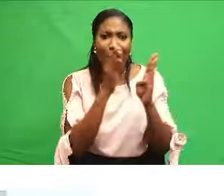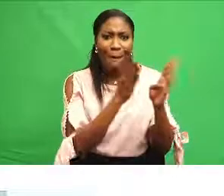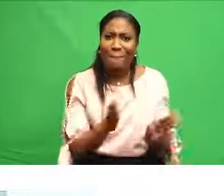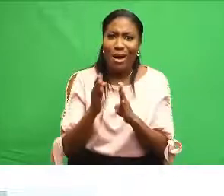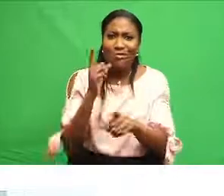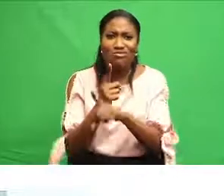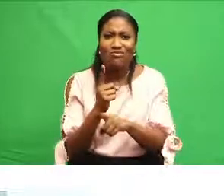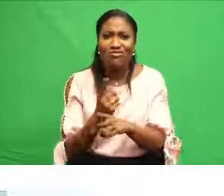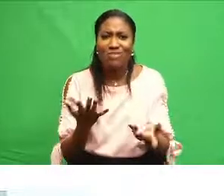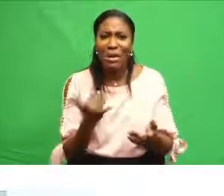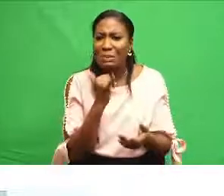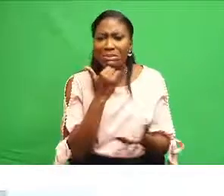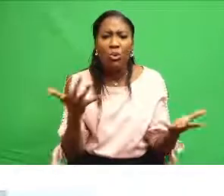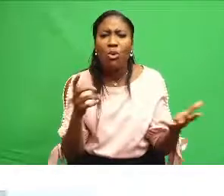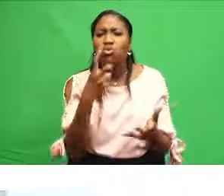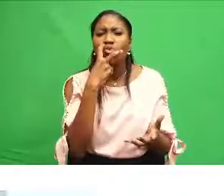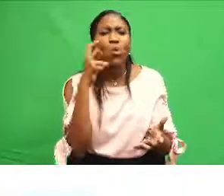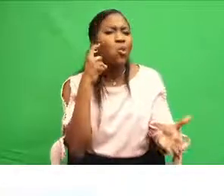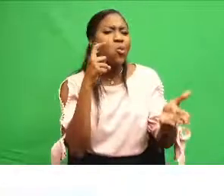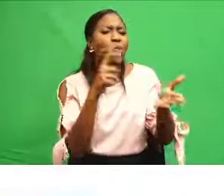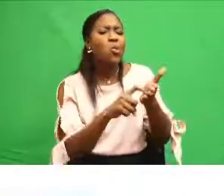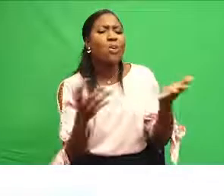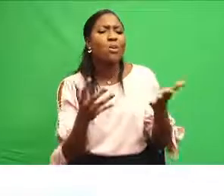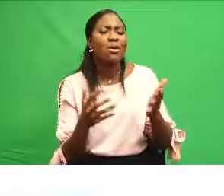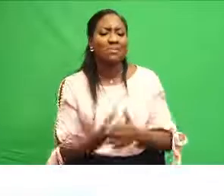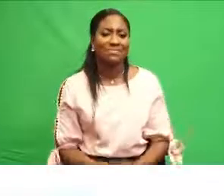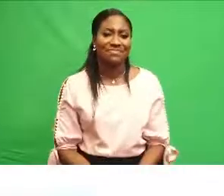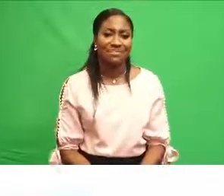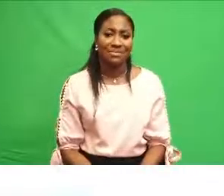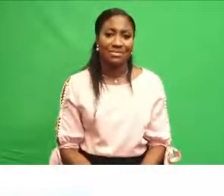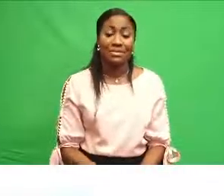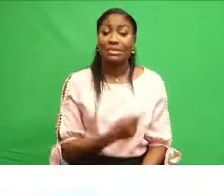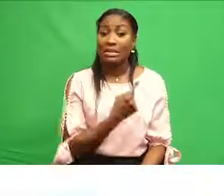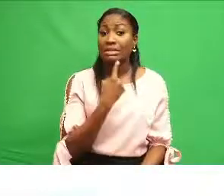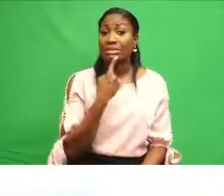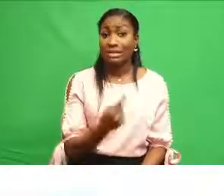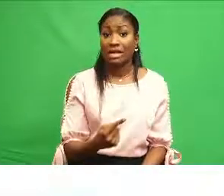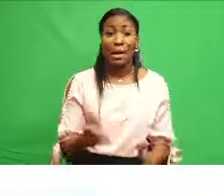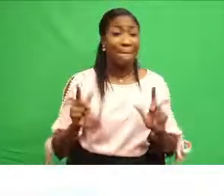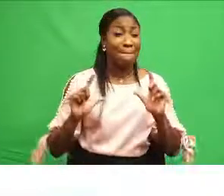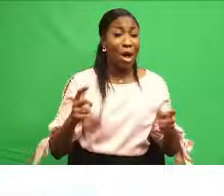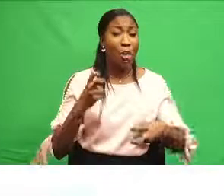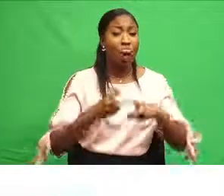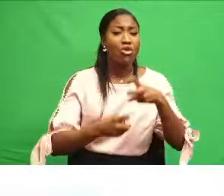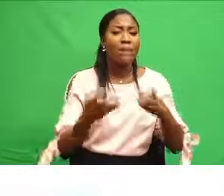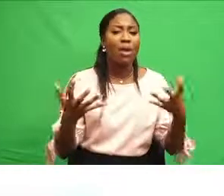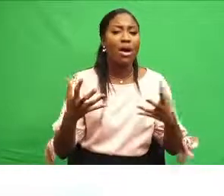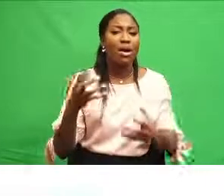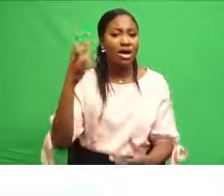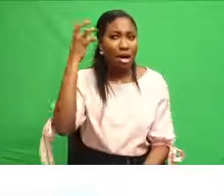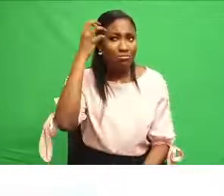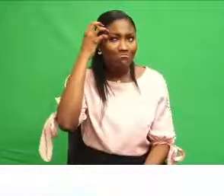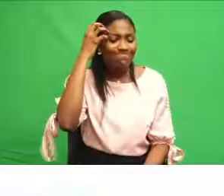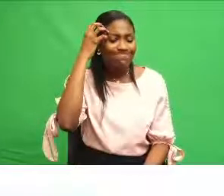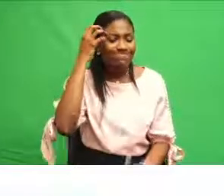sound quite large. Yes. I think the biggest problem is the psychological problem that people think it